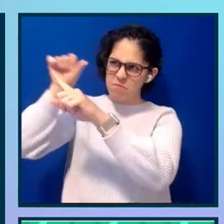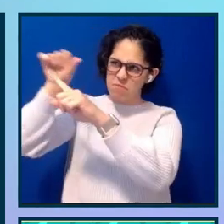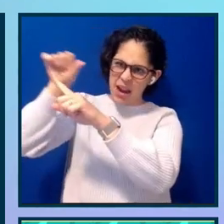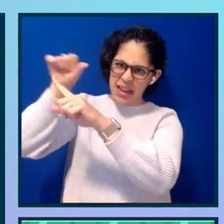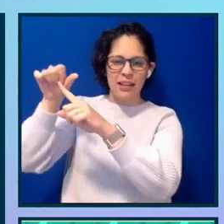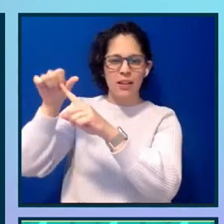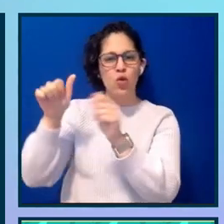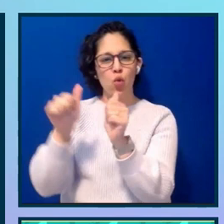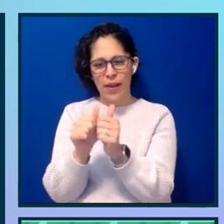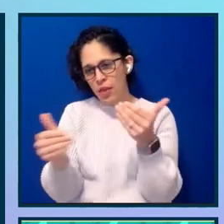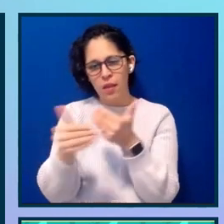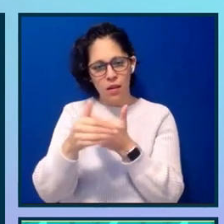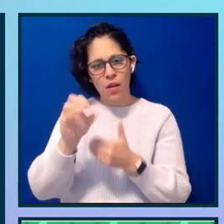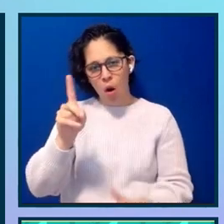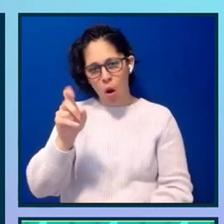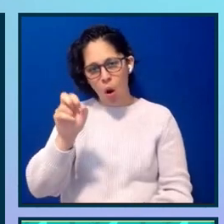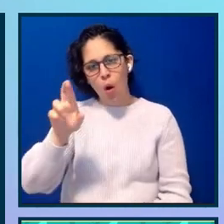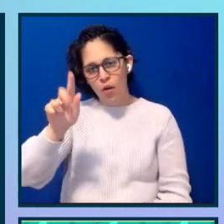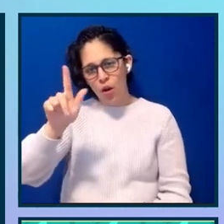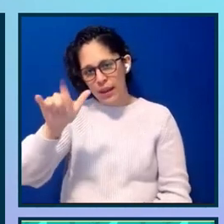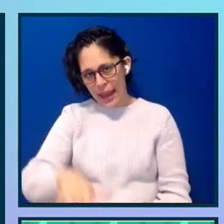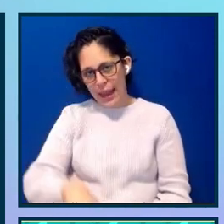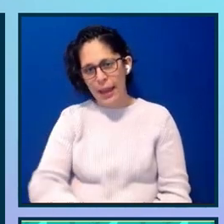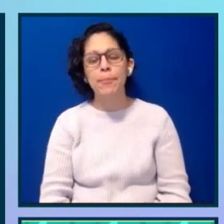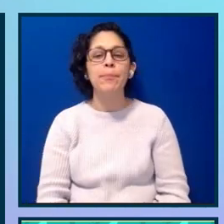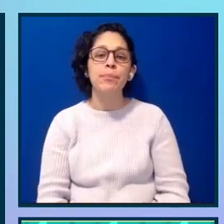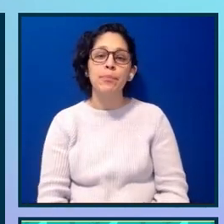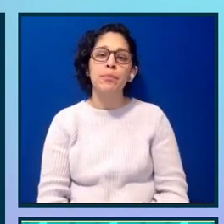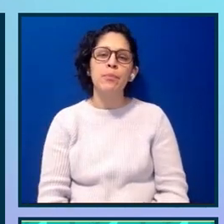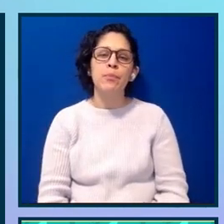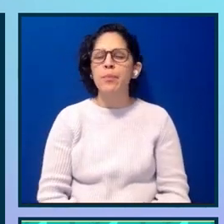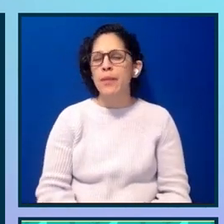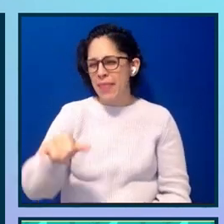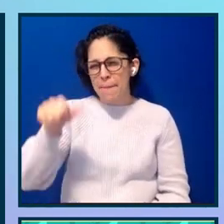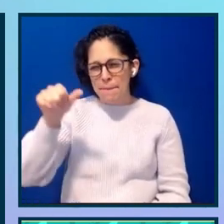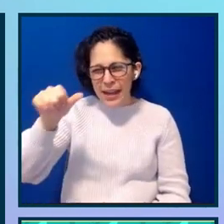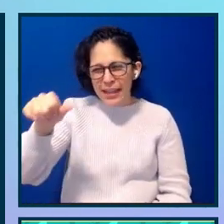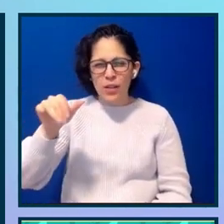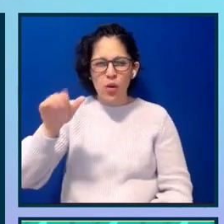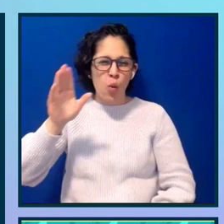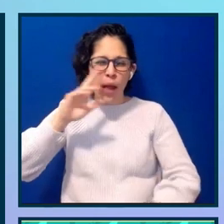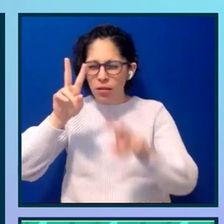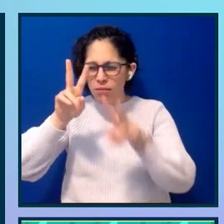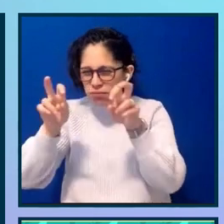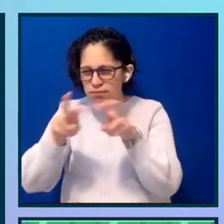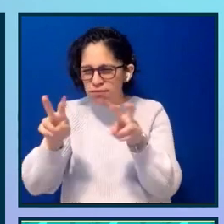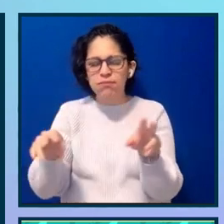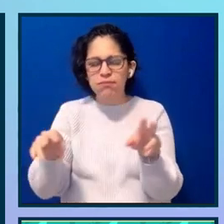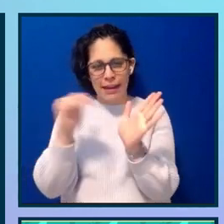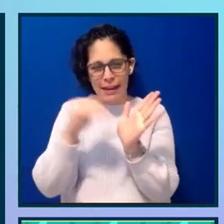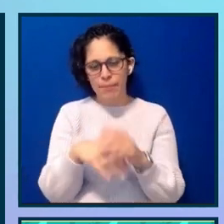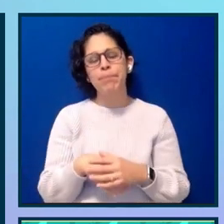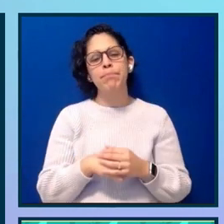overlay with the YouTube video in it. We'll inspect our button that we worked on earlier again, and let's